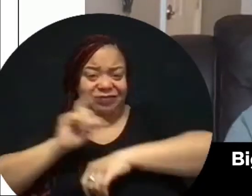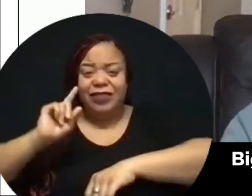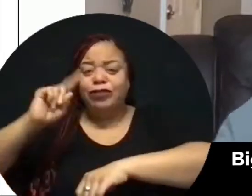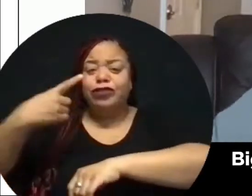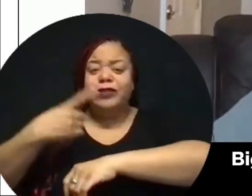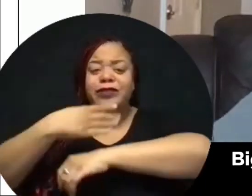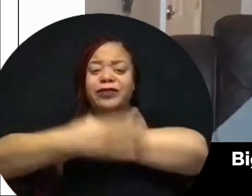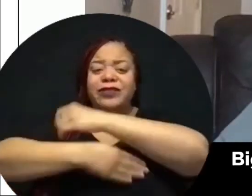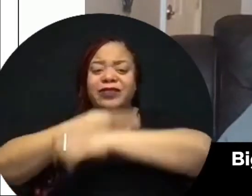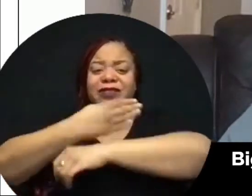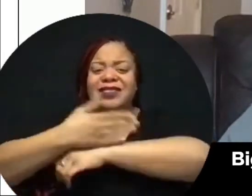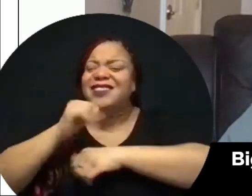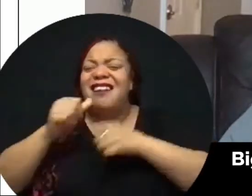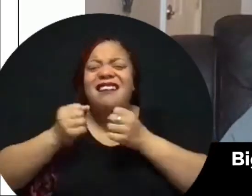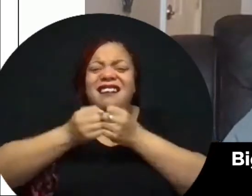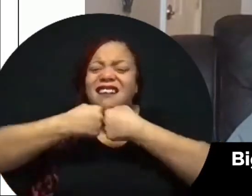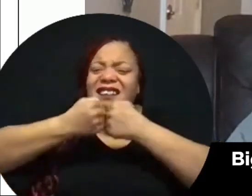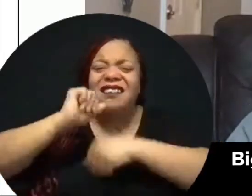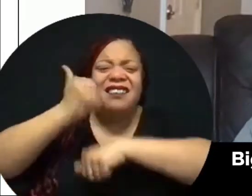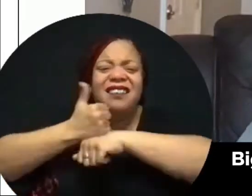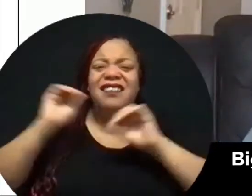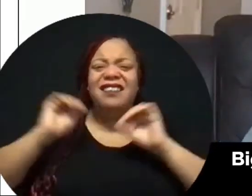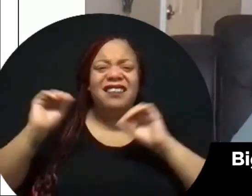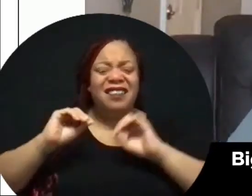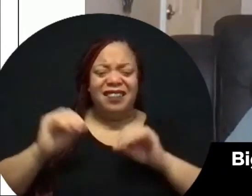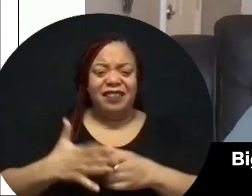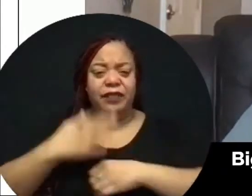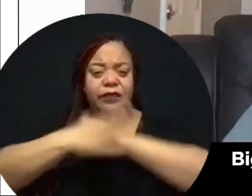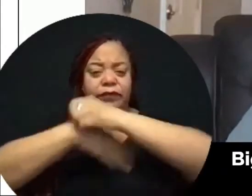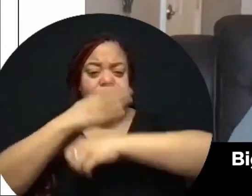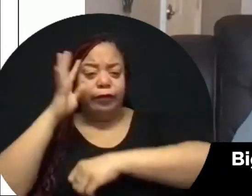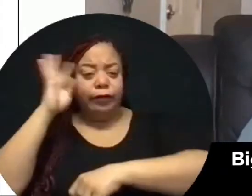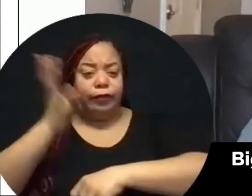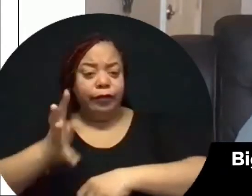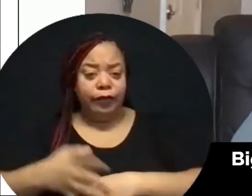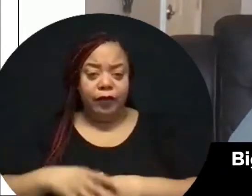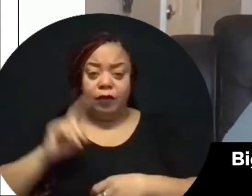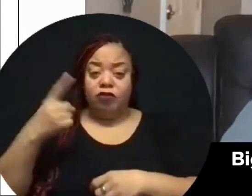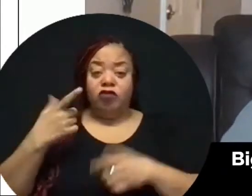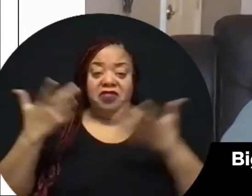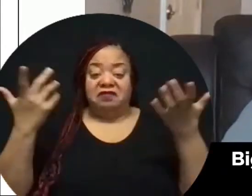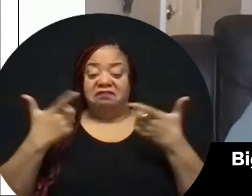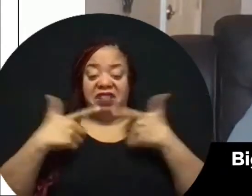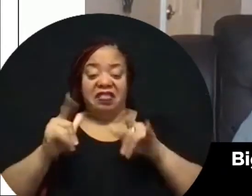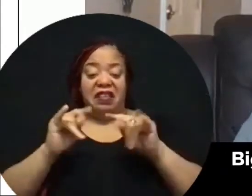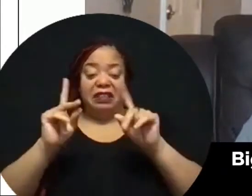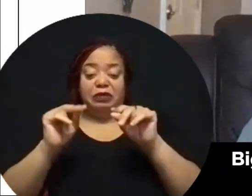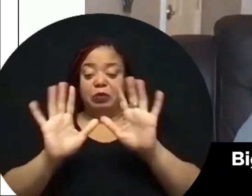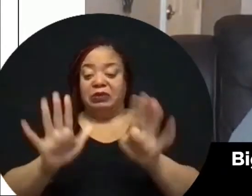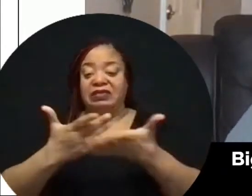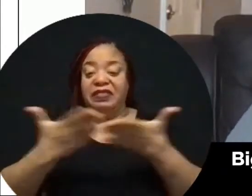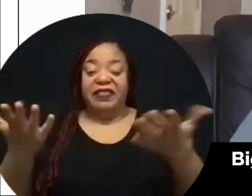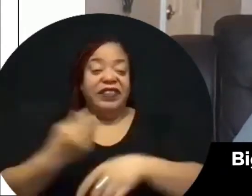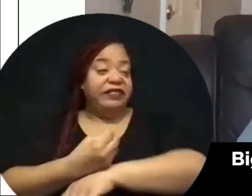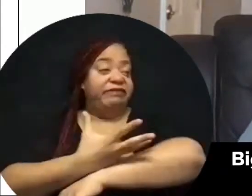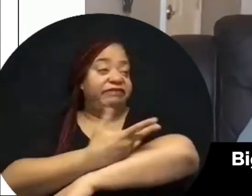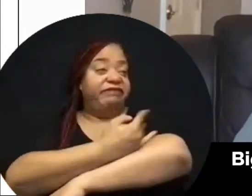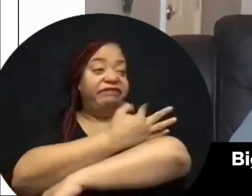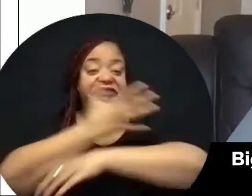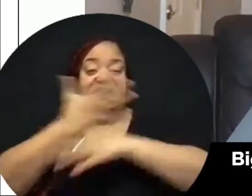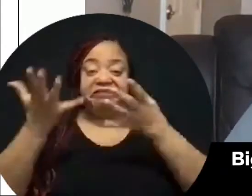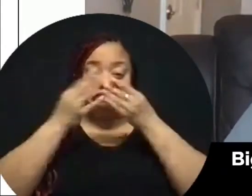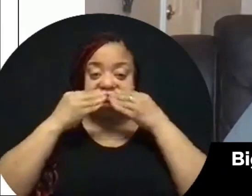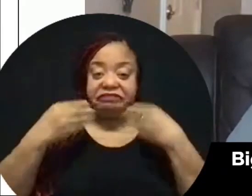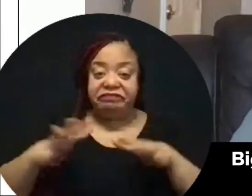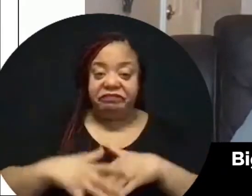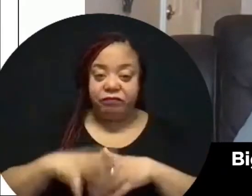prison. That's the new slavery, right? The new Jim Crow is when we get out, right? And then one of the things we are quickly banished to by having a record